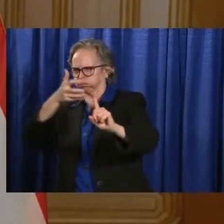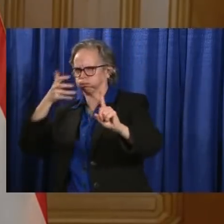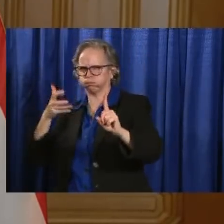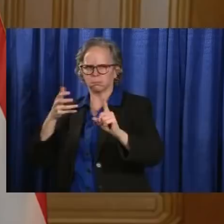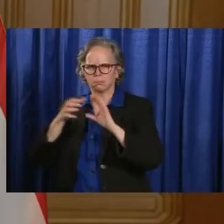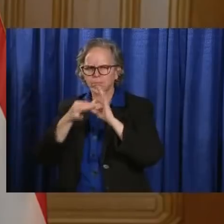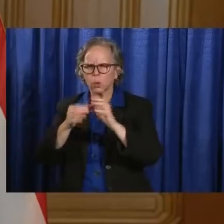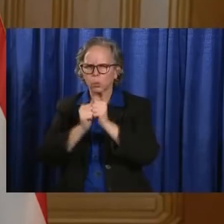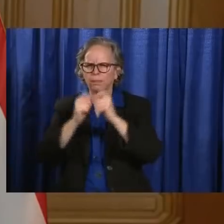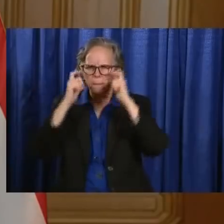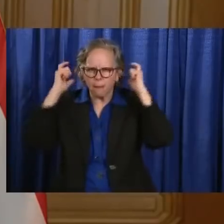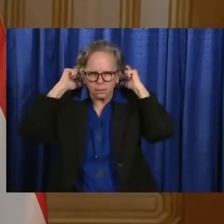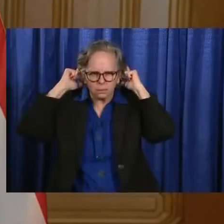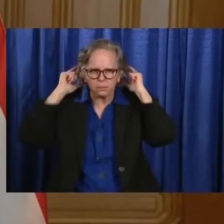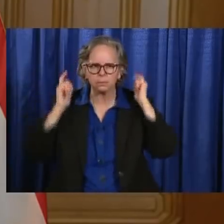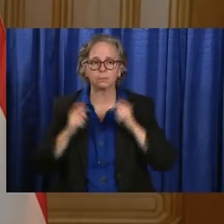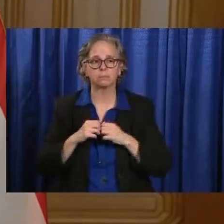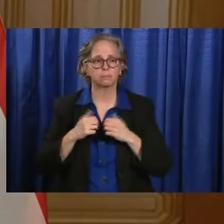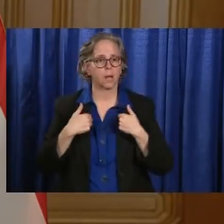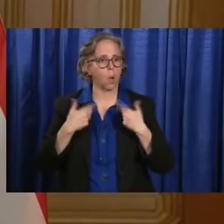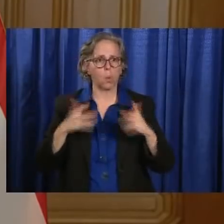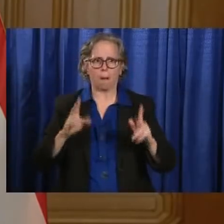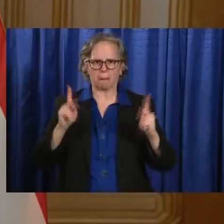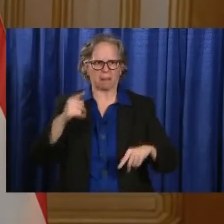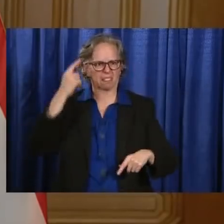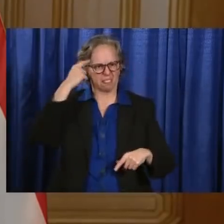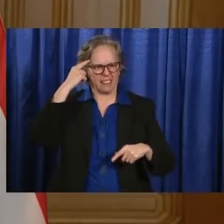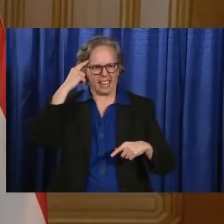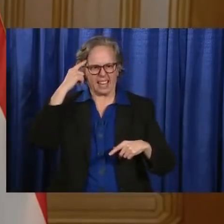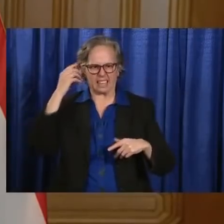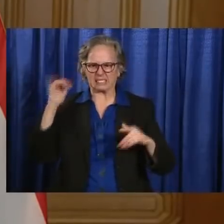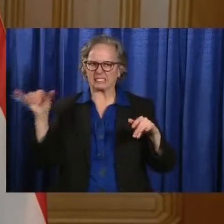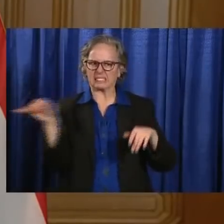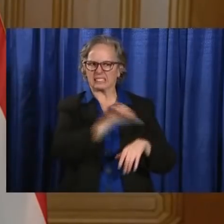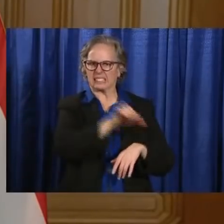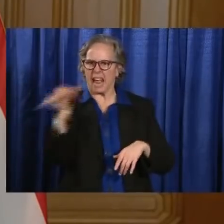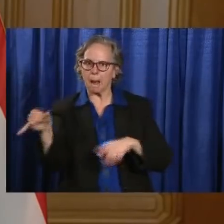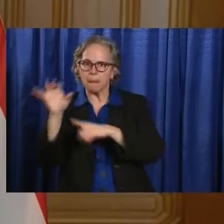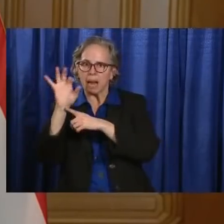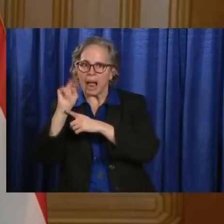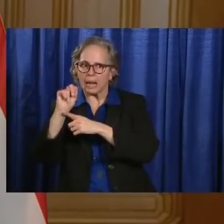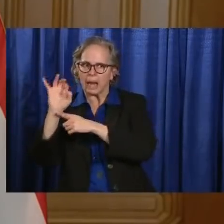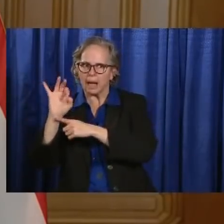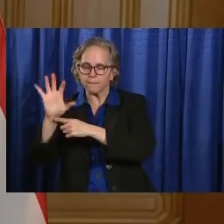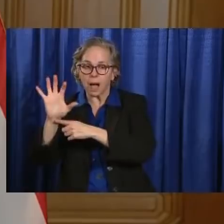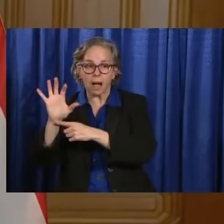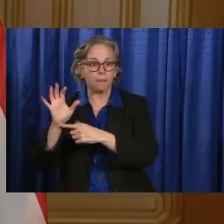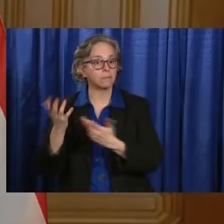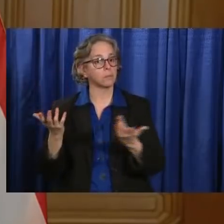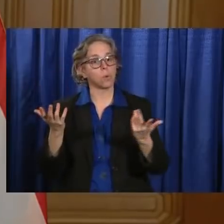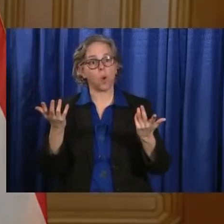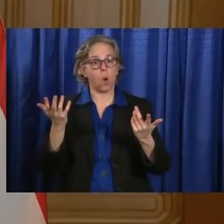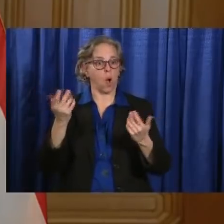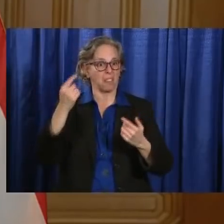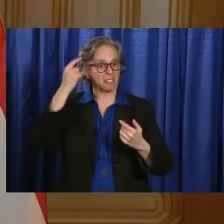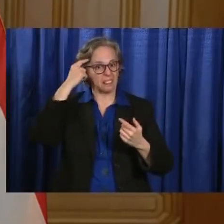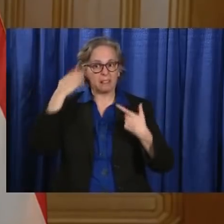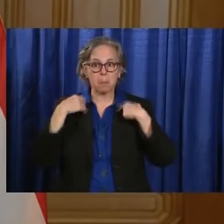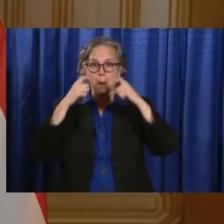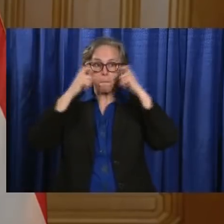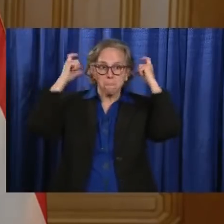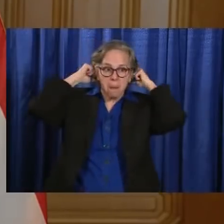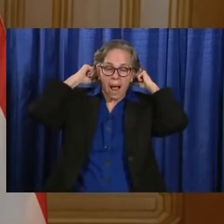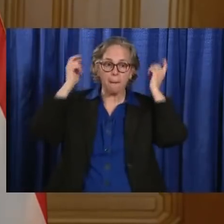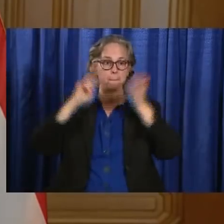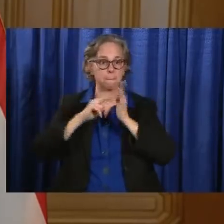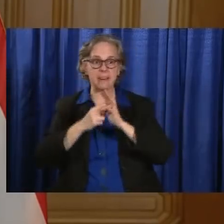What we don't want is people to think that this is a substitute for social distancing. It is not, but it is